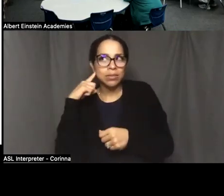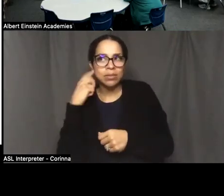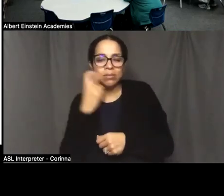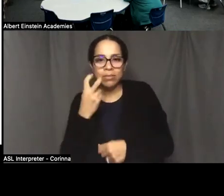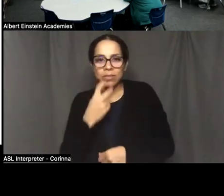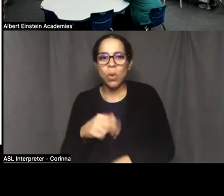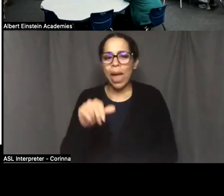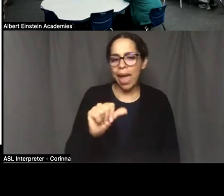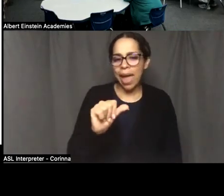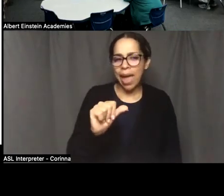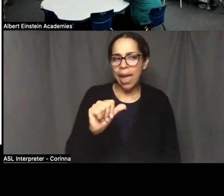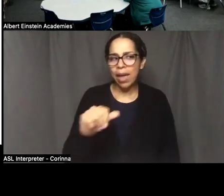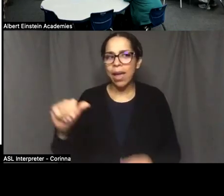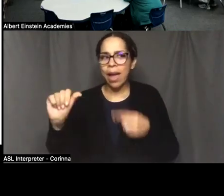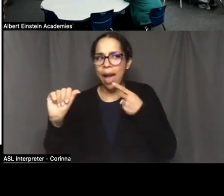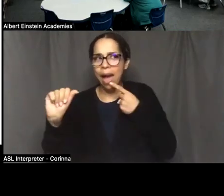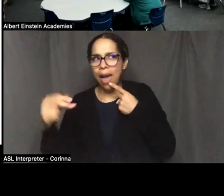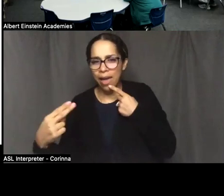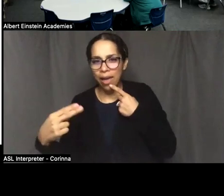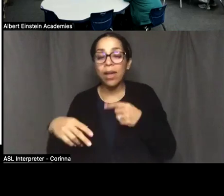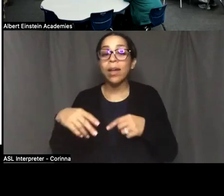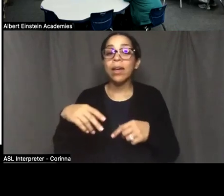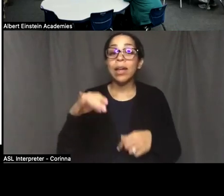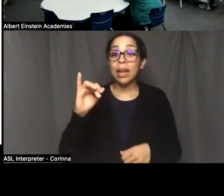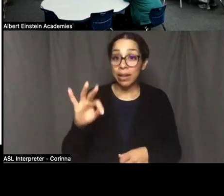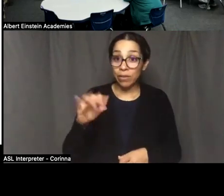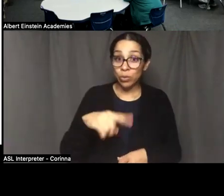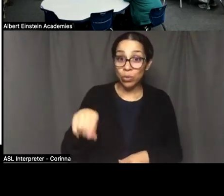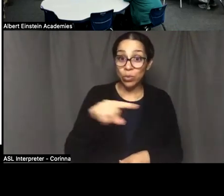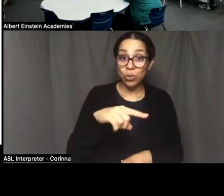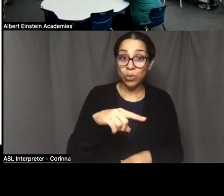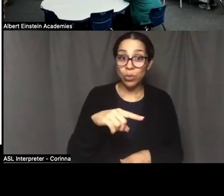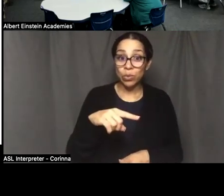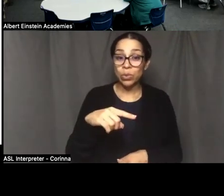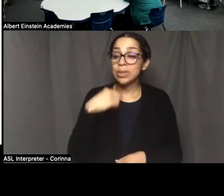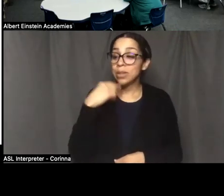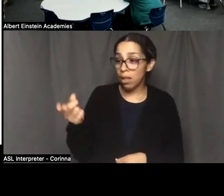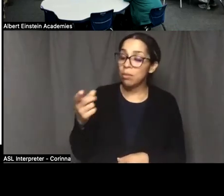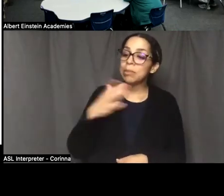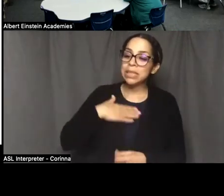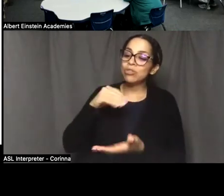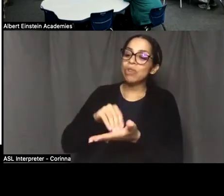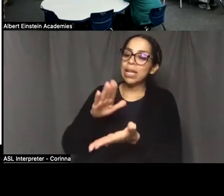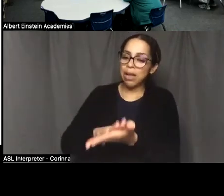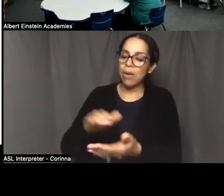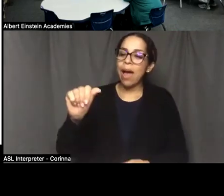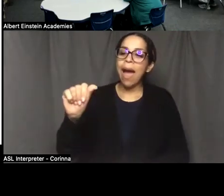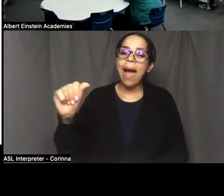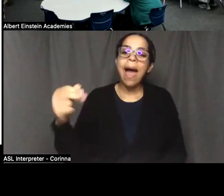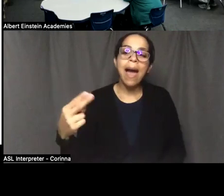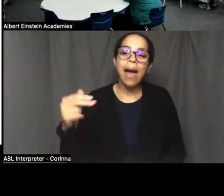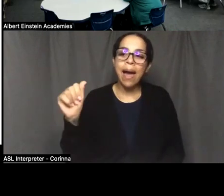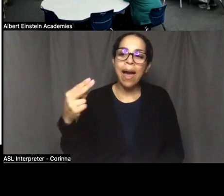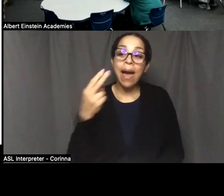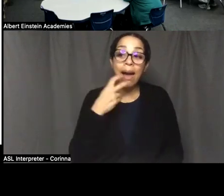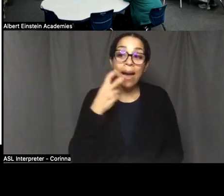app. Then they have to know if you say, write app, they have to know that the letter